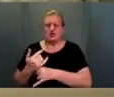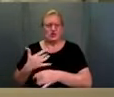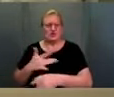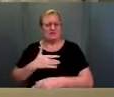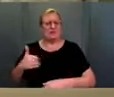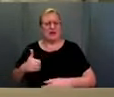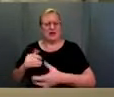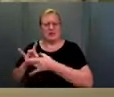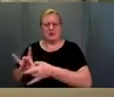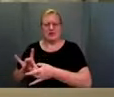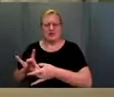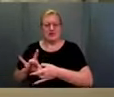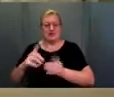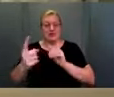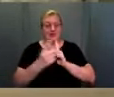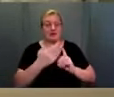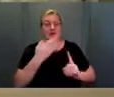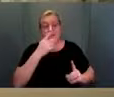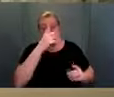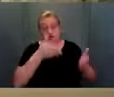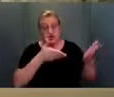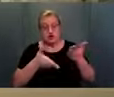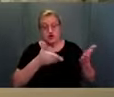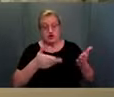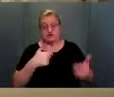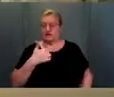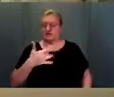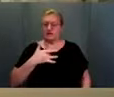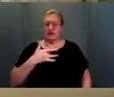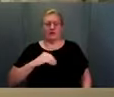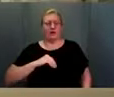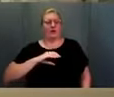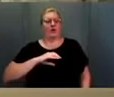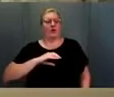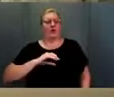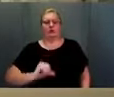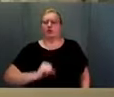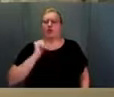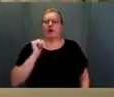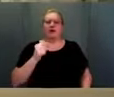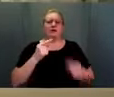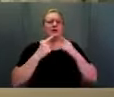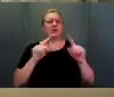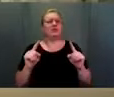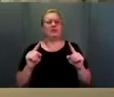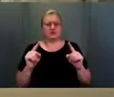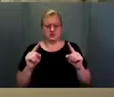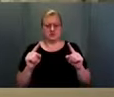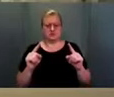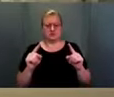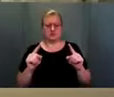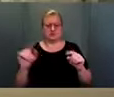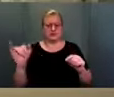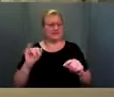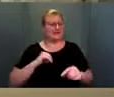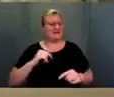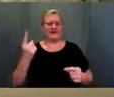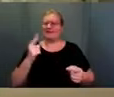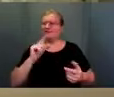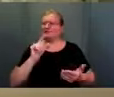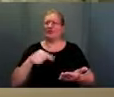came up to me and said, thank you for your service, I felt a sense of pride, accomplishment, as if I actually graduated or something, you